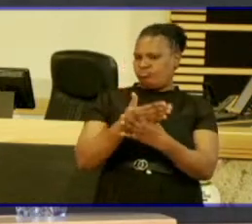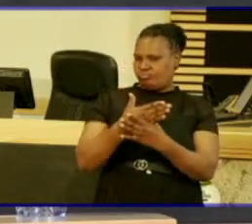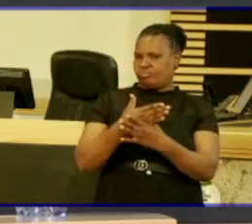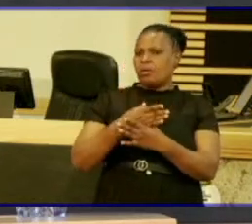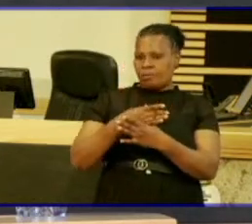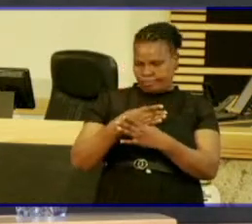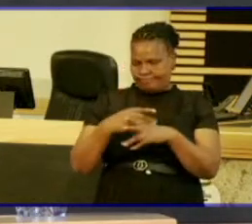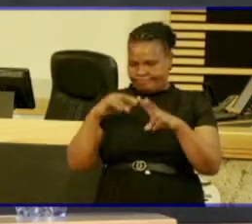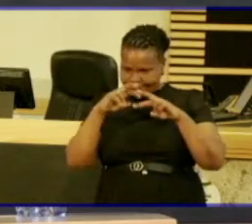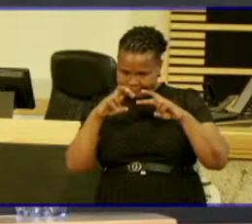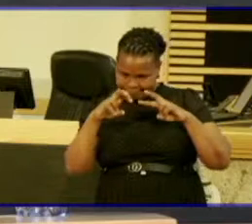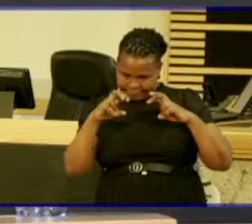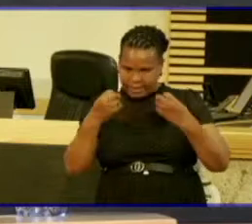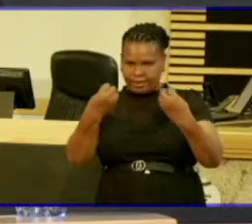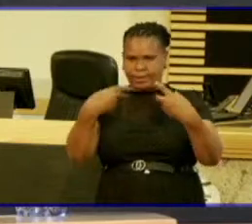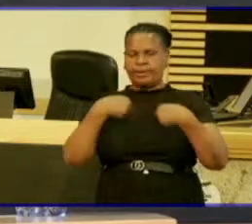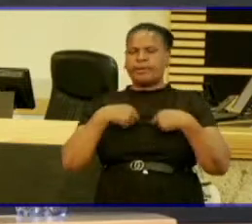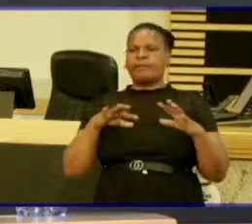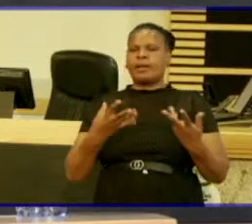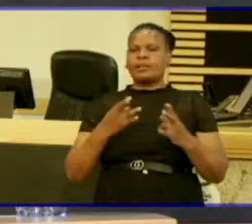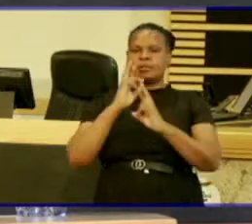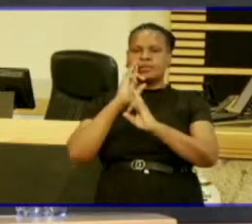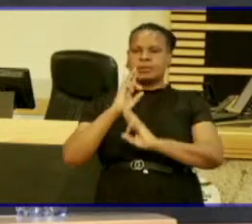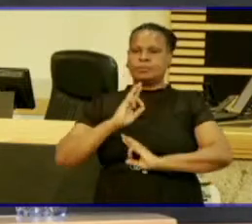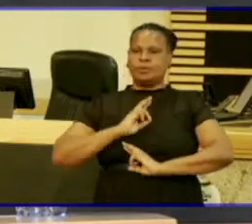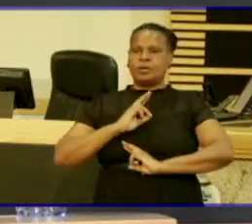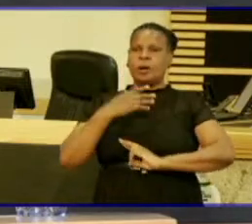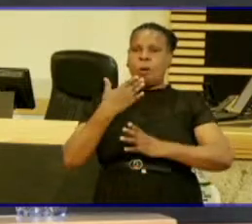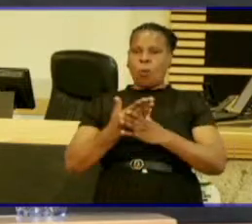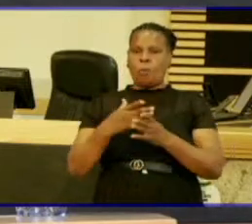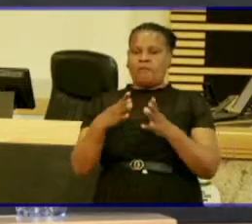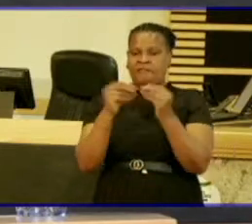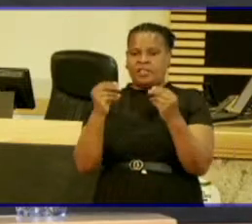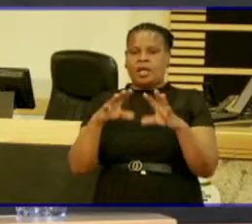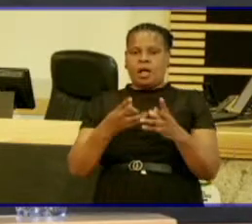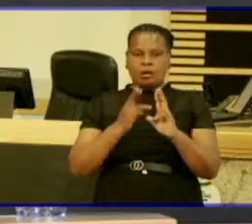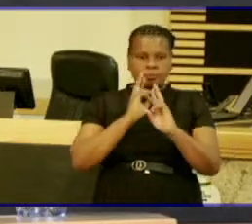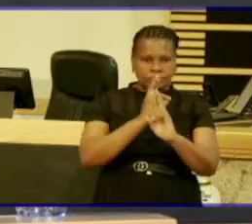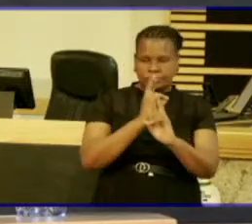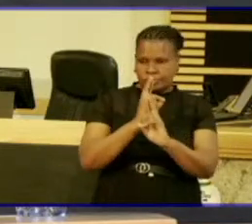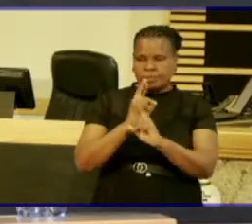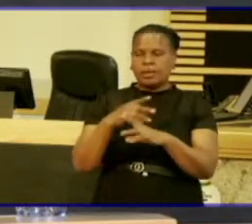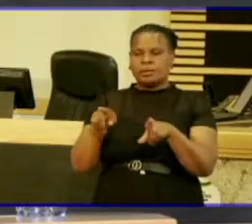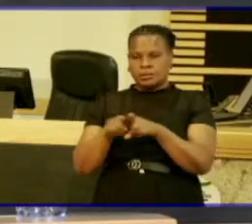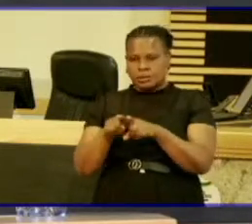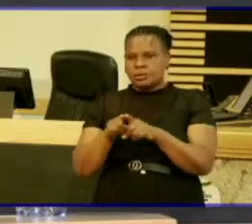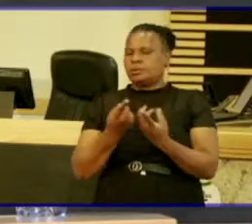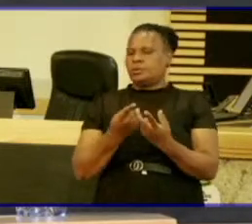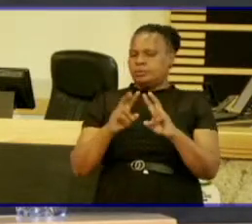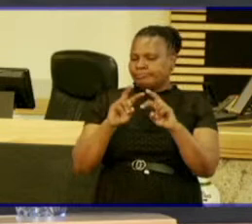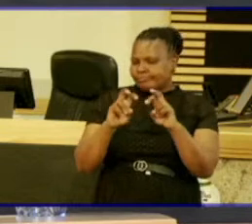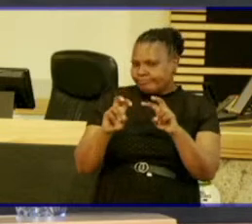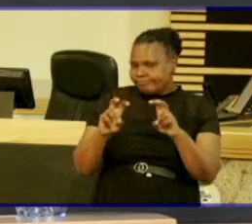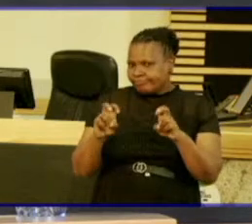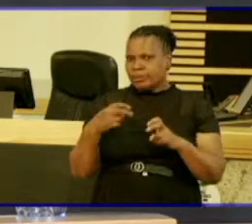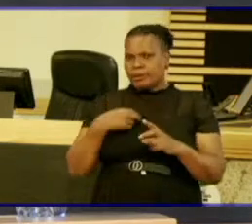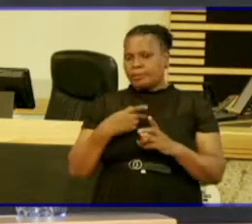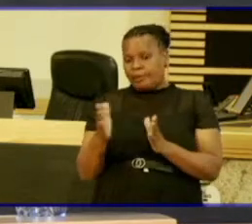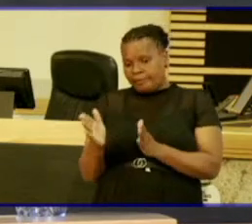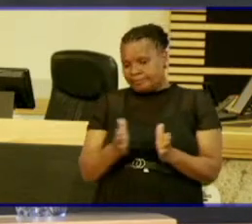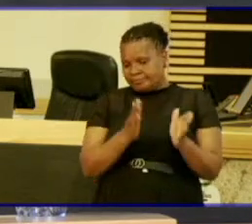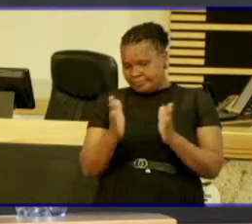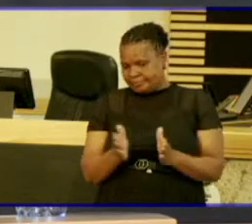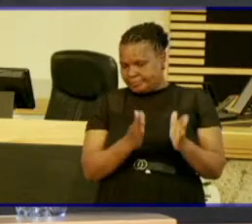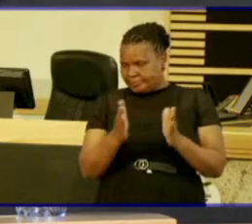ngereport ngokwe investigation abazigqibileyo. Yawufika ireport nereport siya acta sigqitha sijonge phambili.